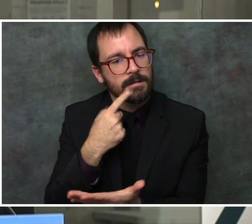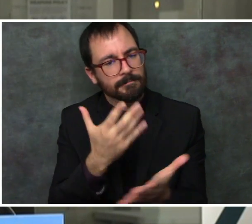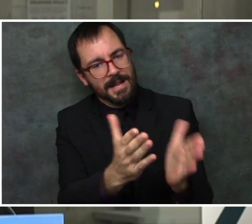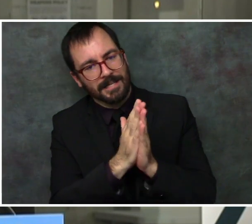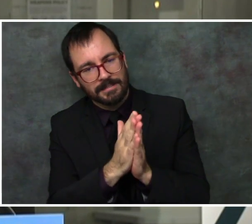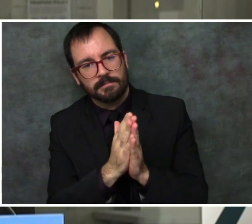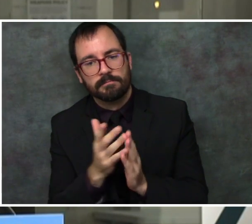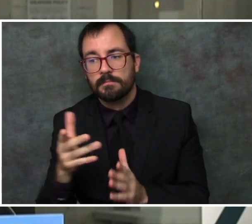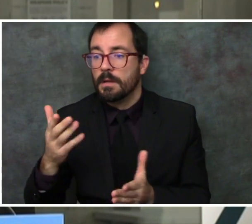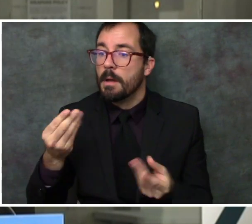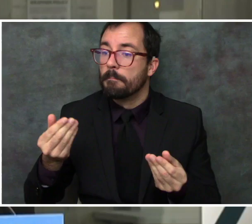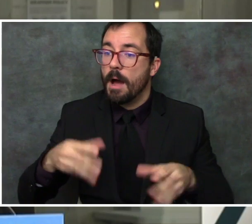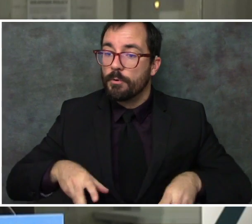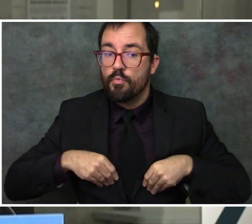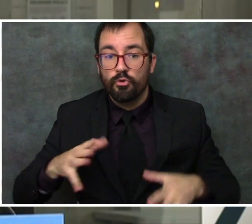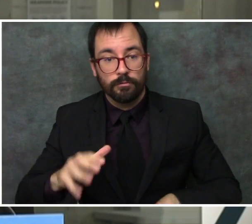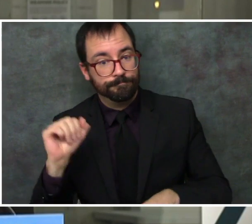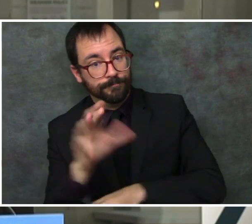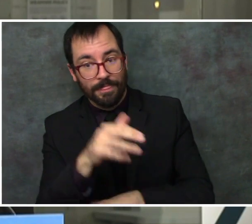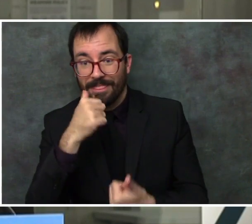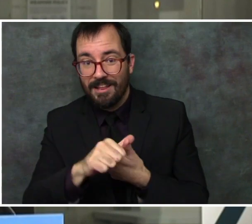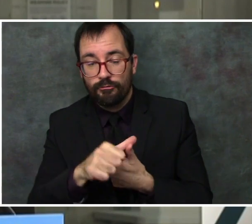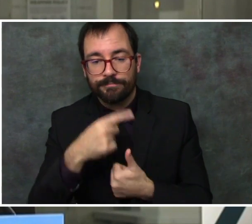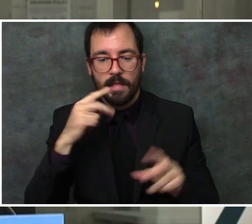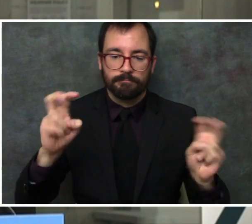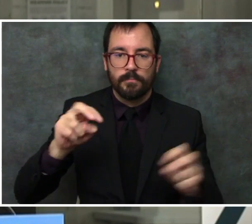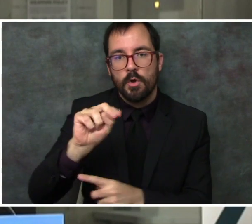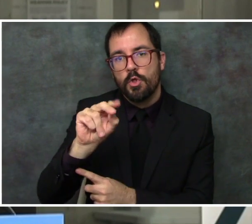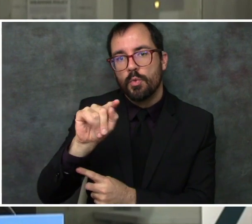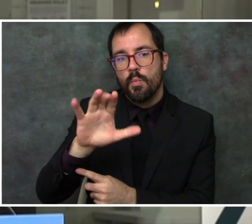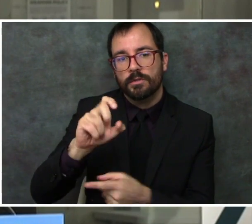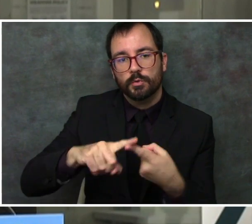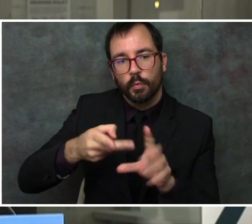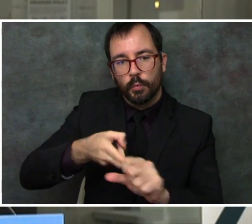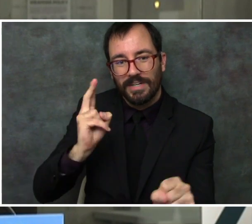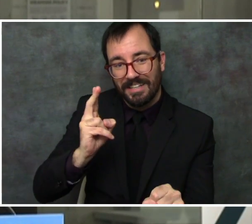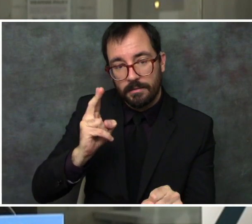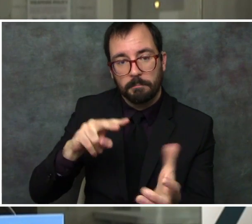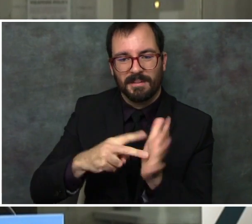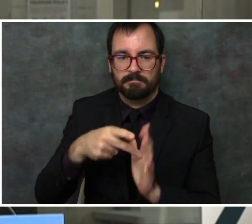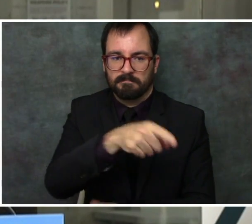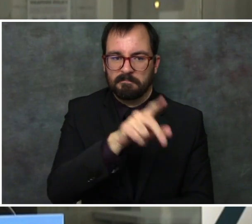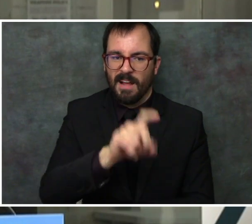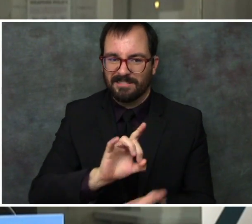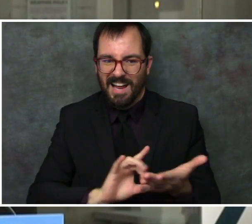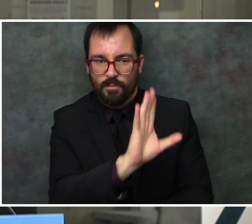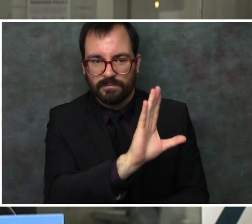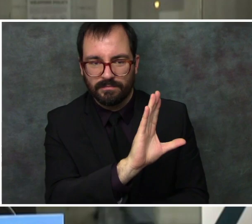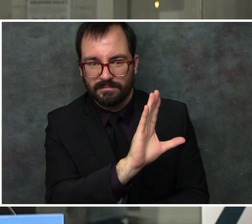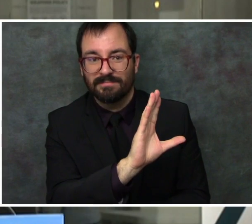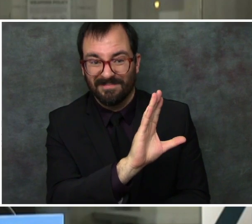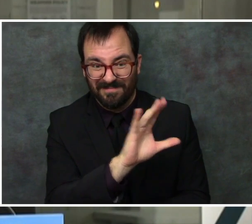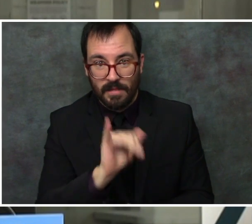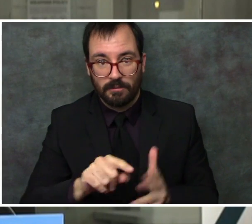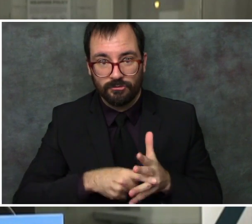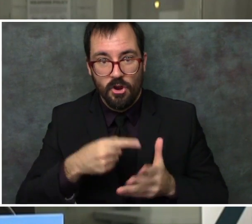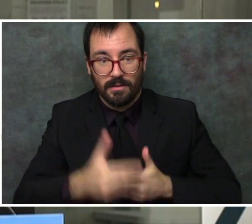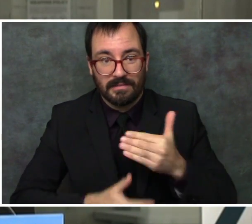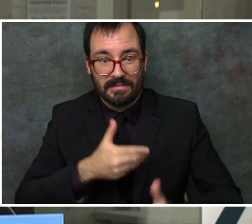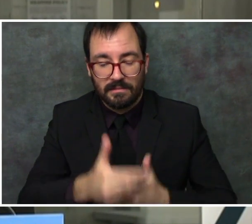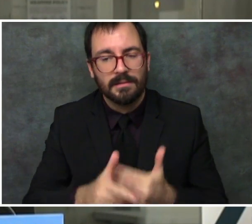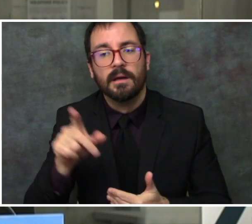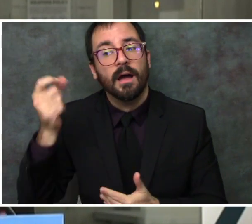quit to a tenant, they must accompany that notice with information that will provide the rights about resources available for